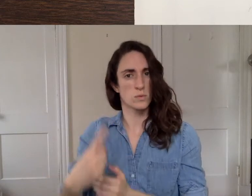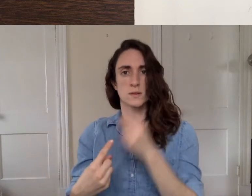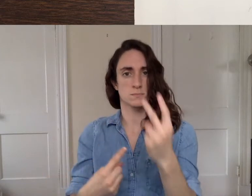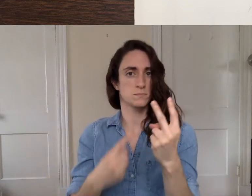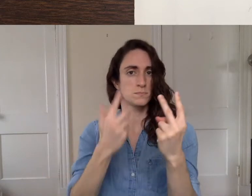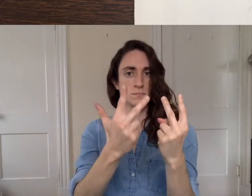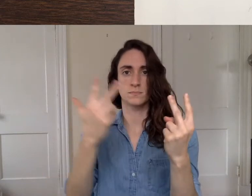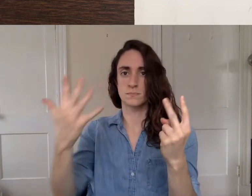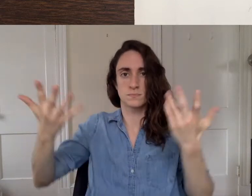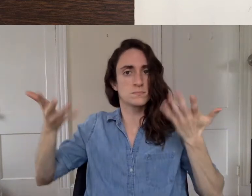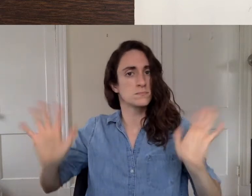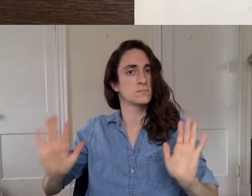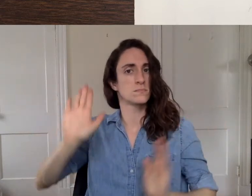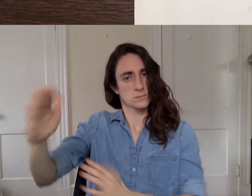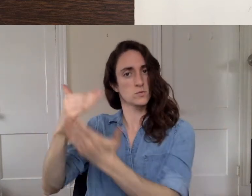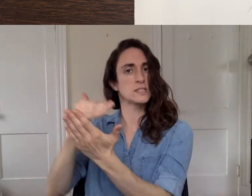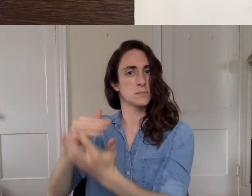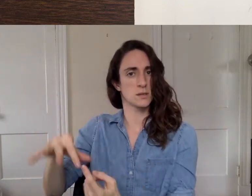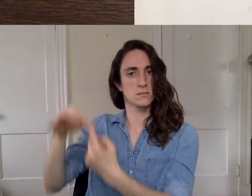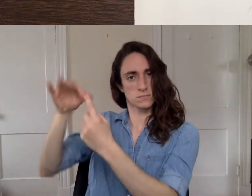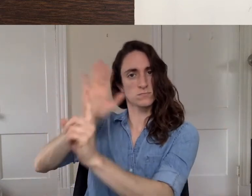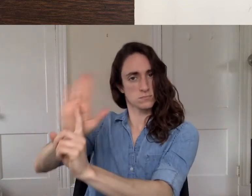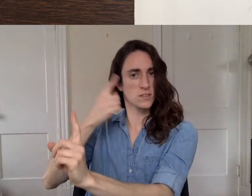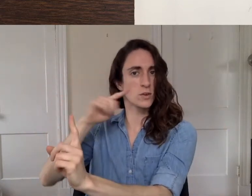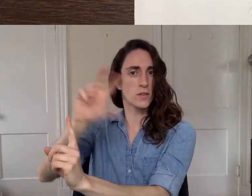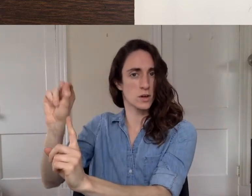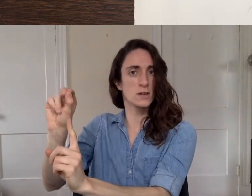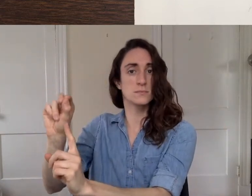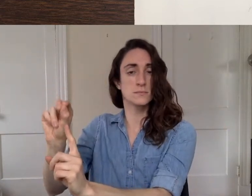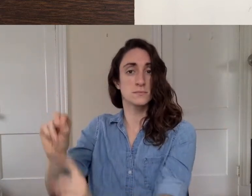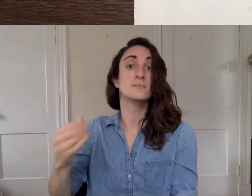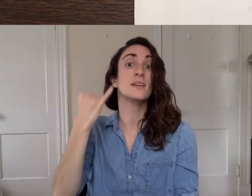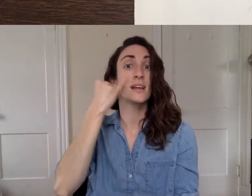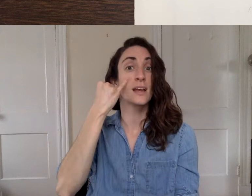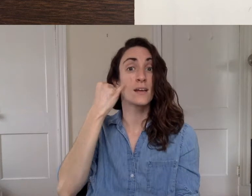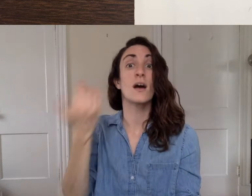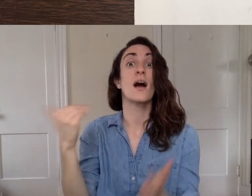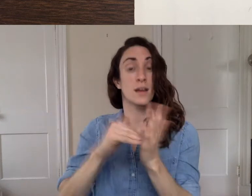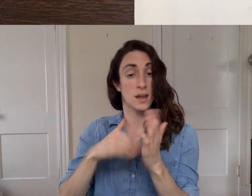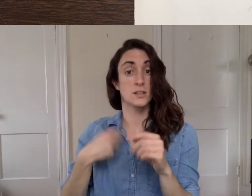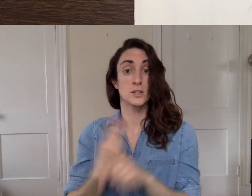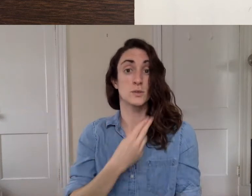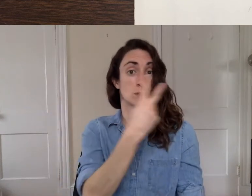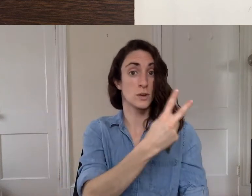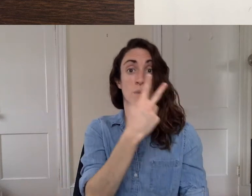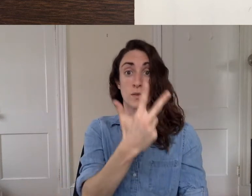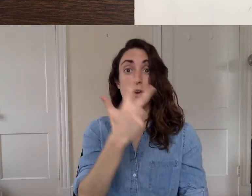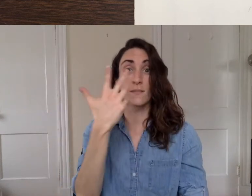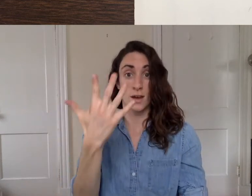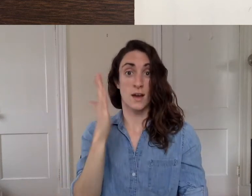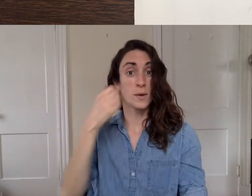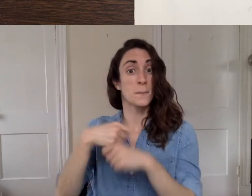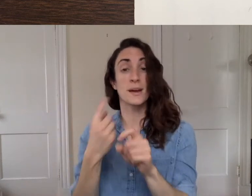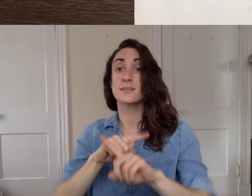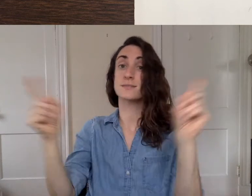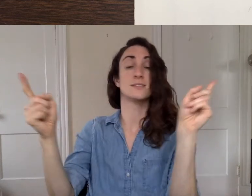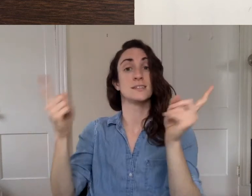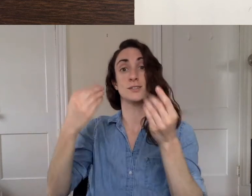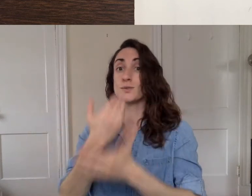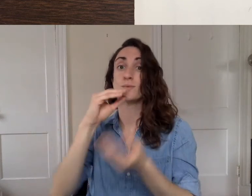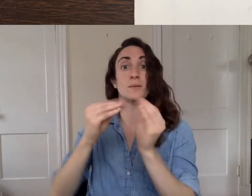different prime numbers, and multiply those together, I would not get 30. 2 times 3 times 5 is the one and only unique recipe to give me